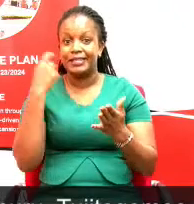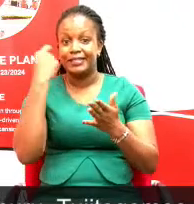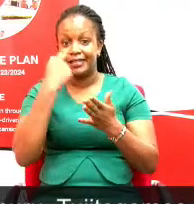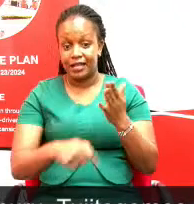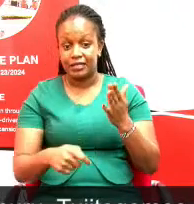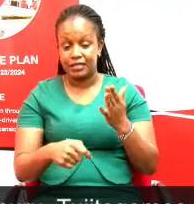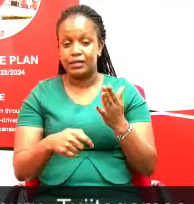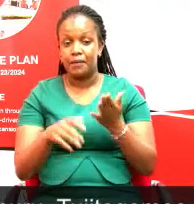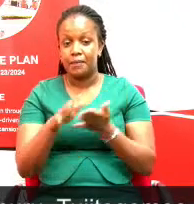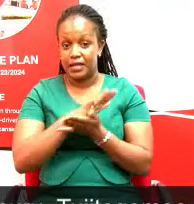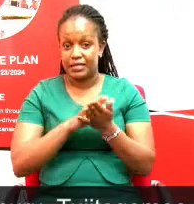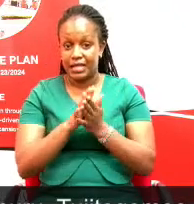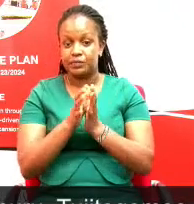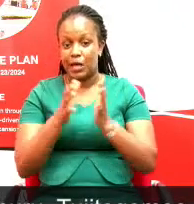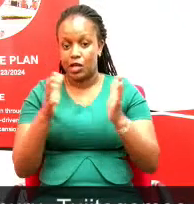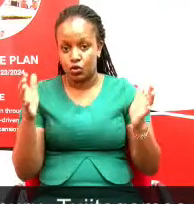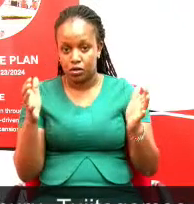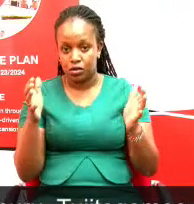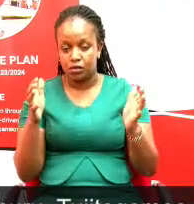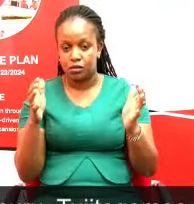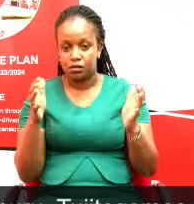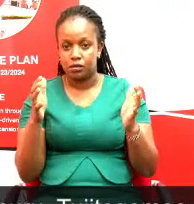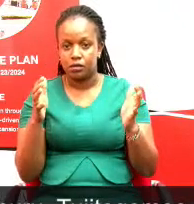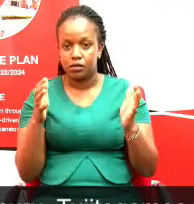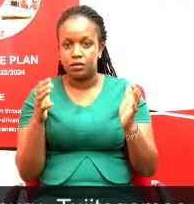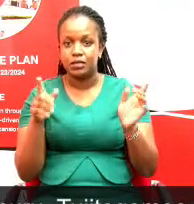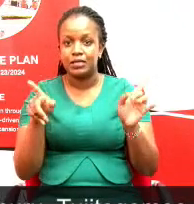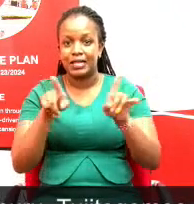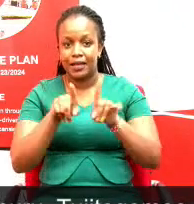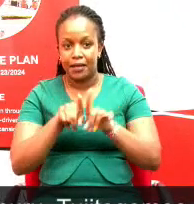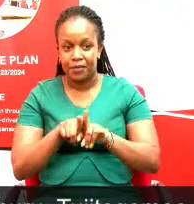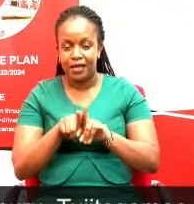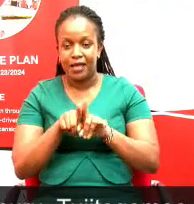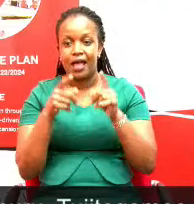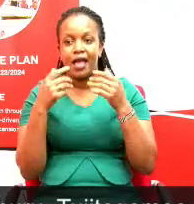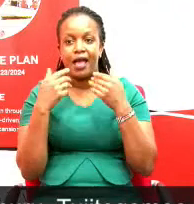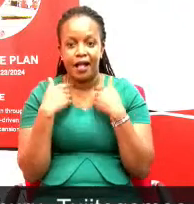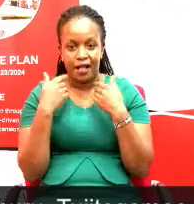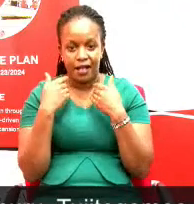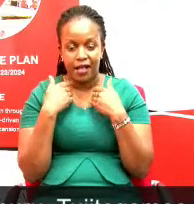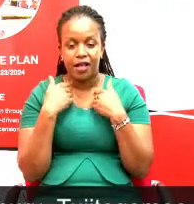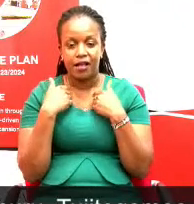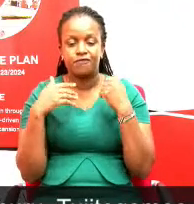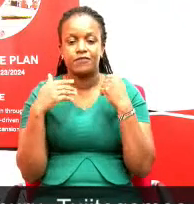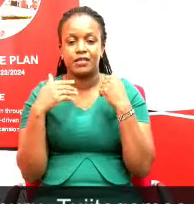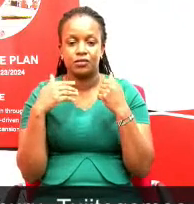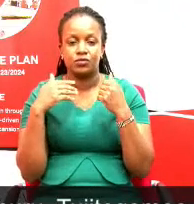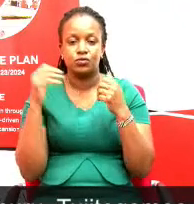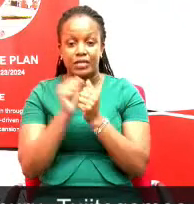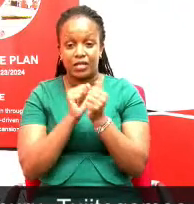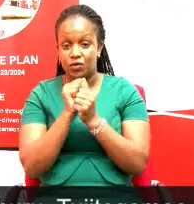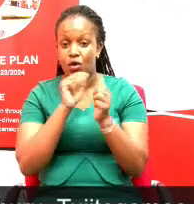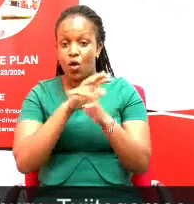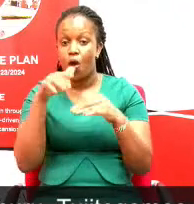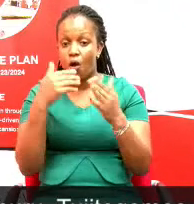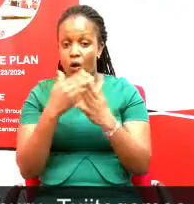tax-based expansion, and combating illicit trade.